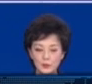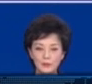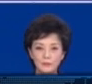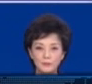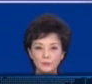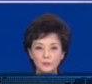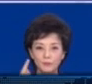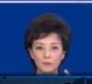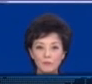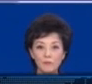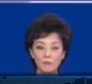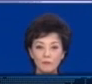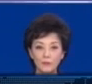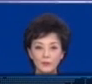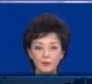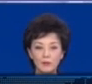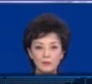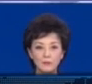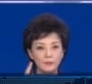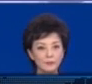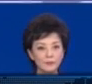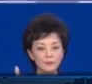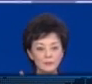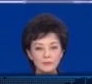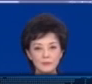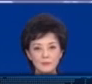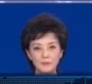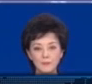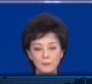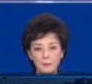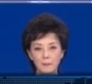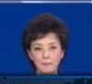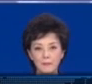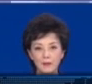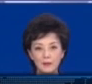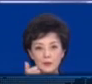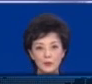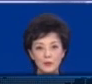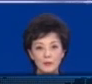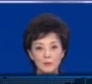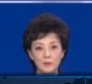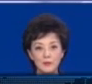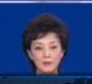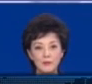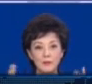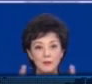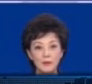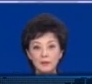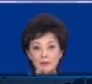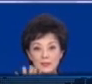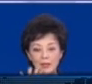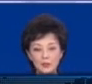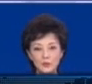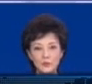of cure patients and discharge patients in Wuhan is over 1,000. That is to say, we have reached an